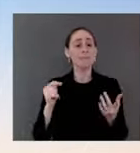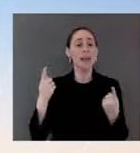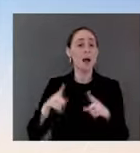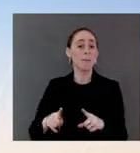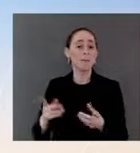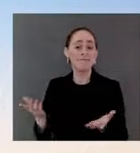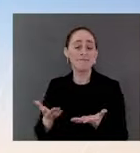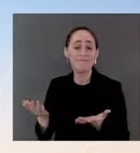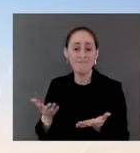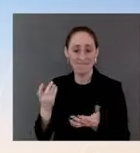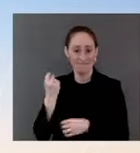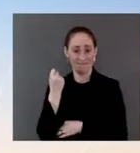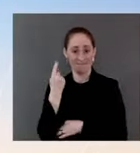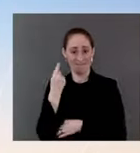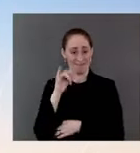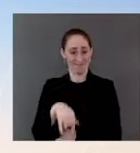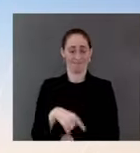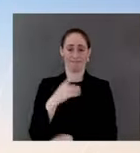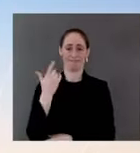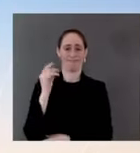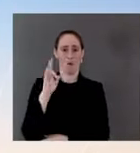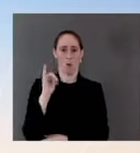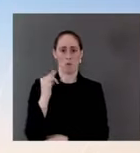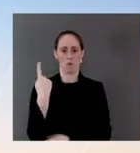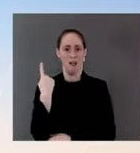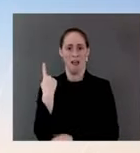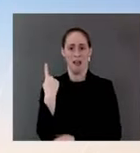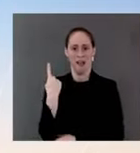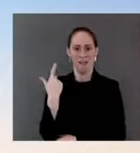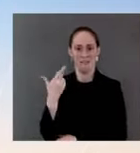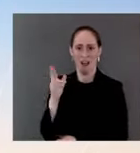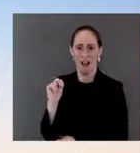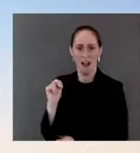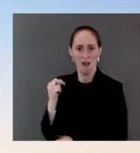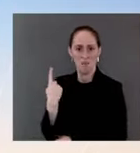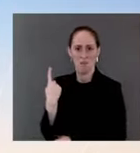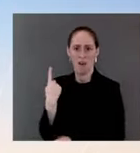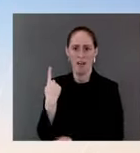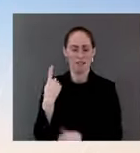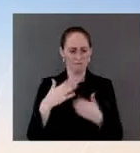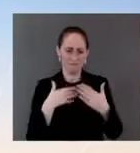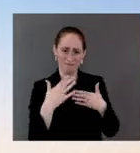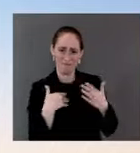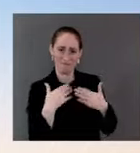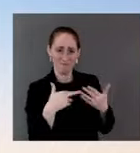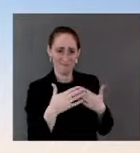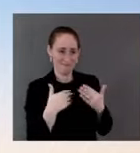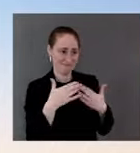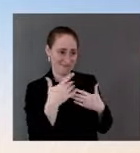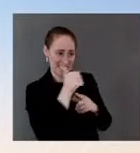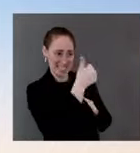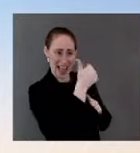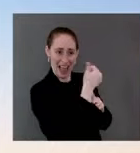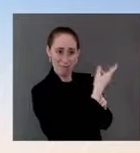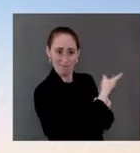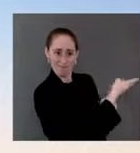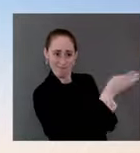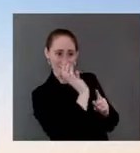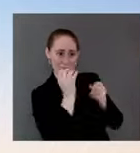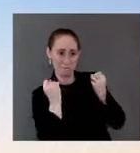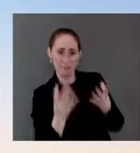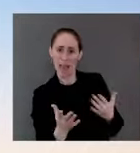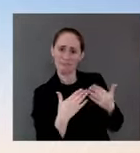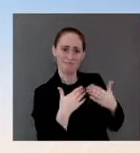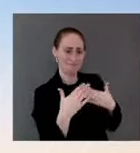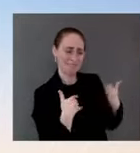close range, including an insurgent whose suicide vest exploded a mere 7 meters from his position. Undeterred, he joined a small group of